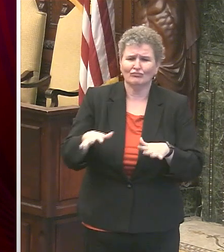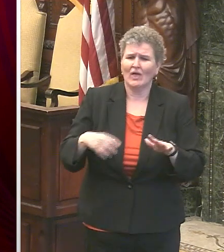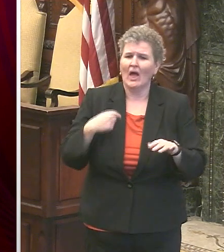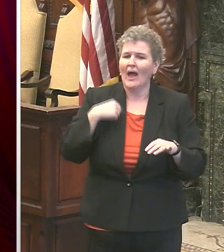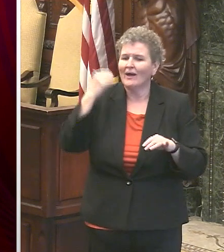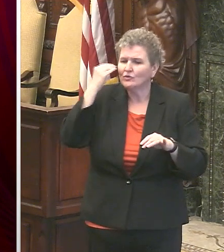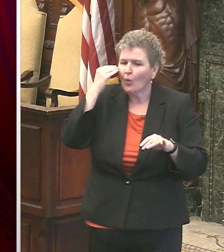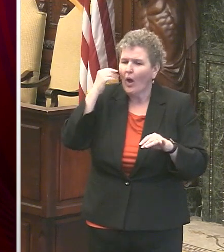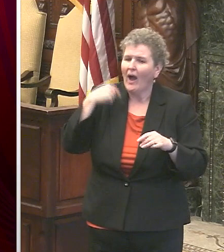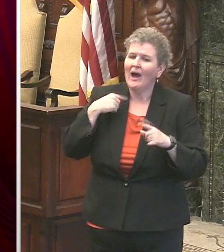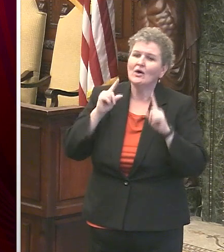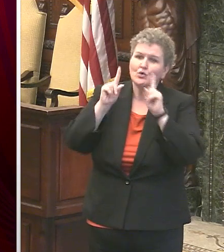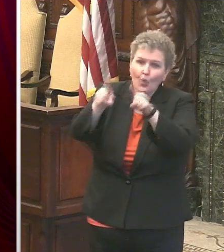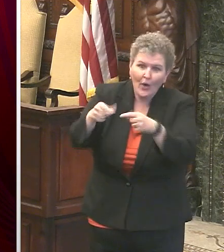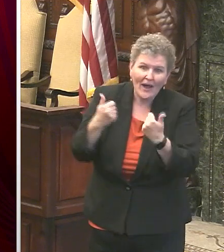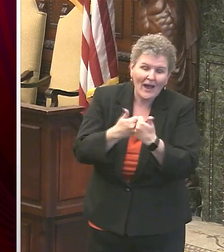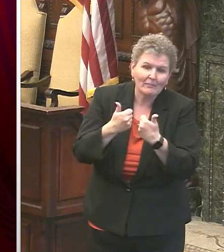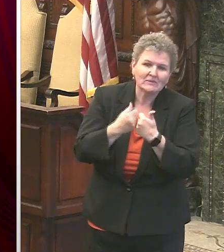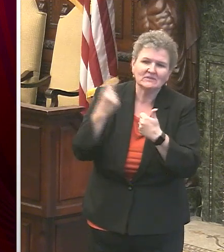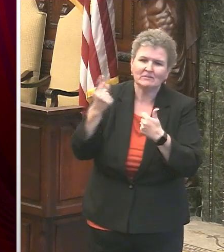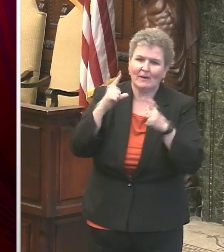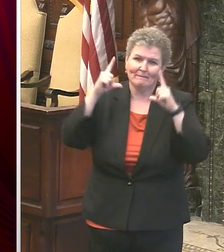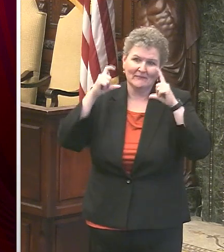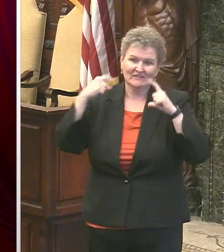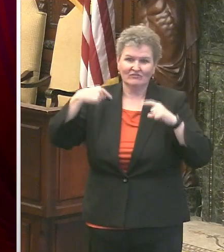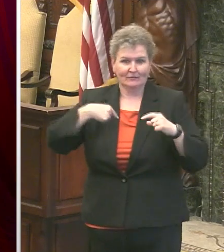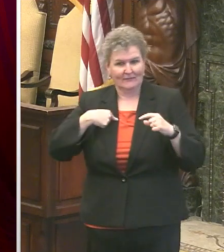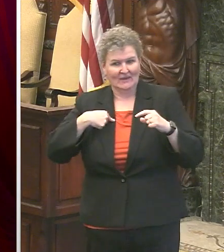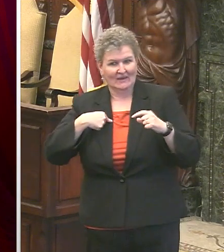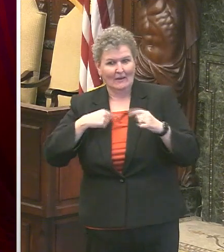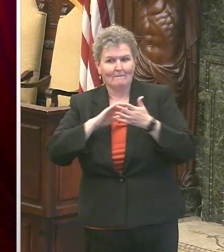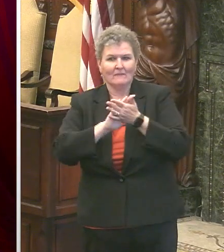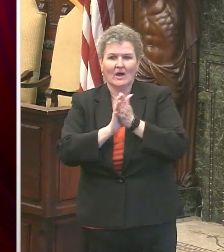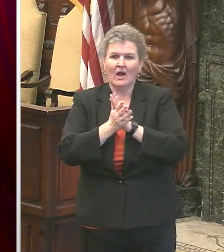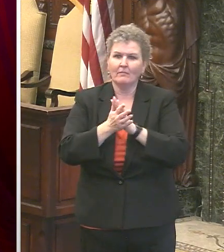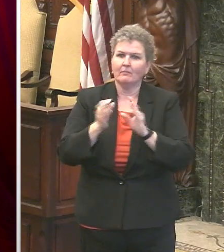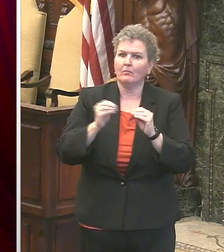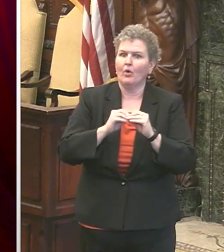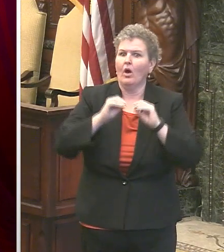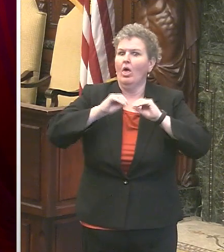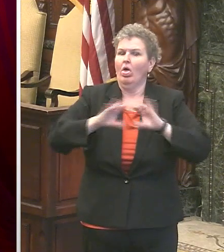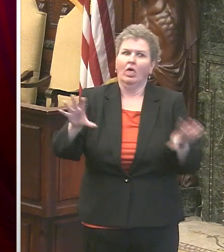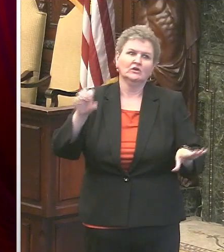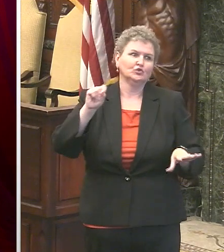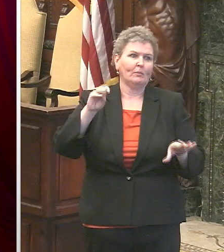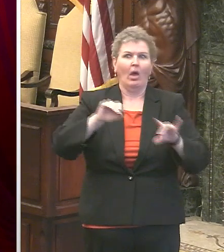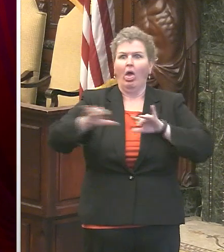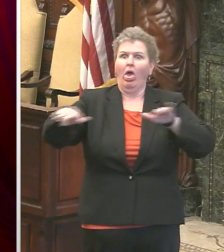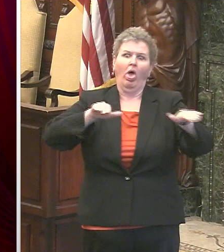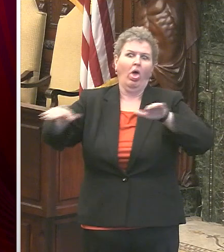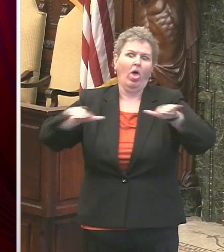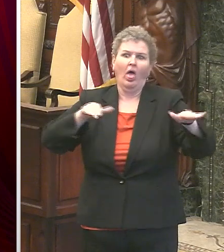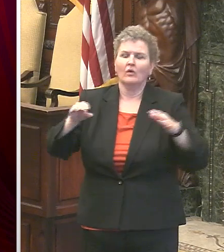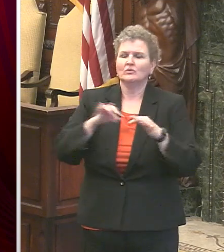if I went to a game, somebody would take my picture and it would become fodder for social media. So I will stay home.